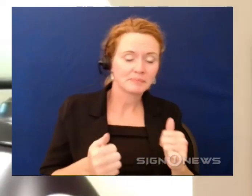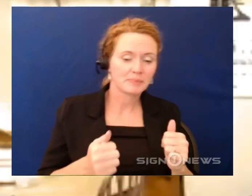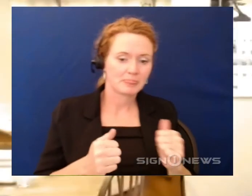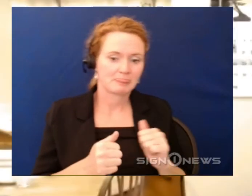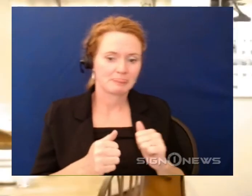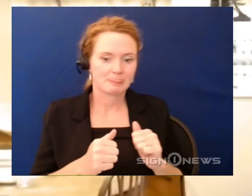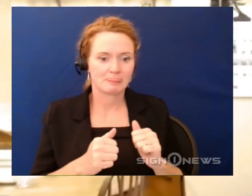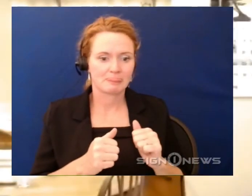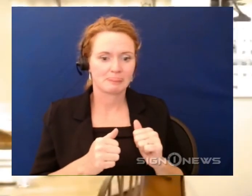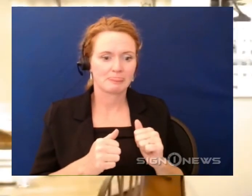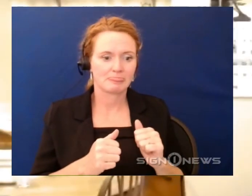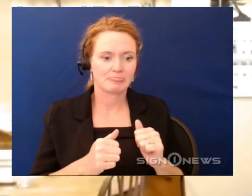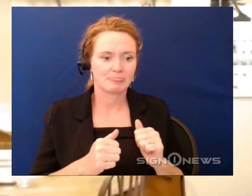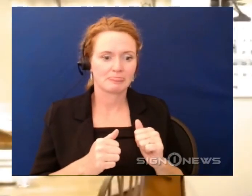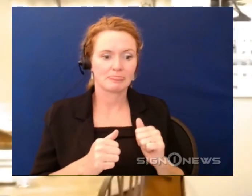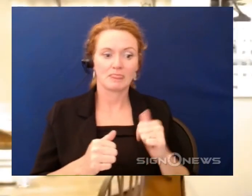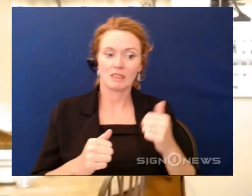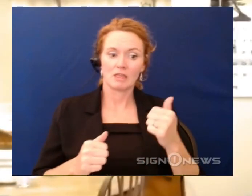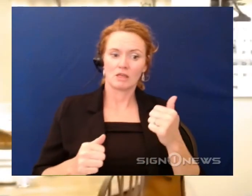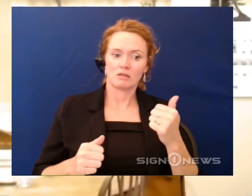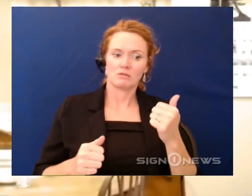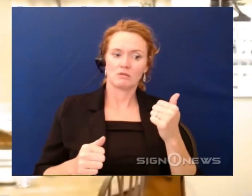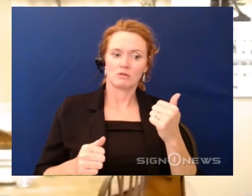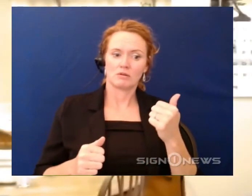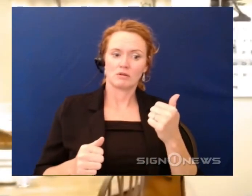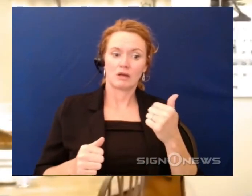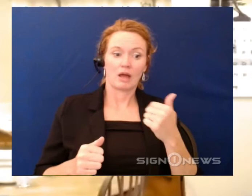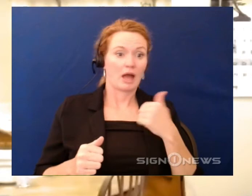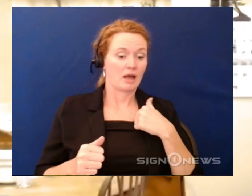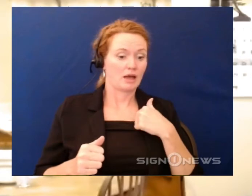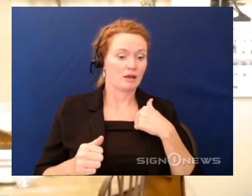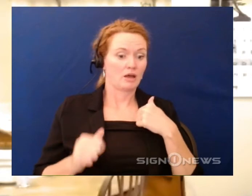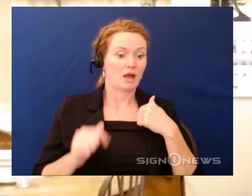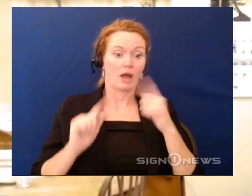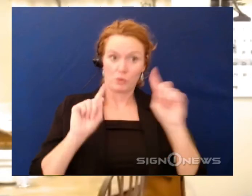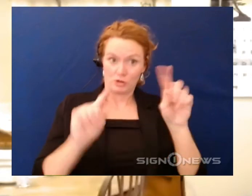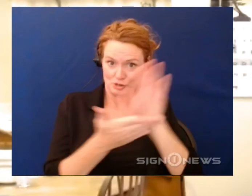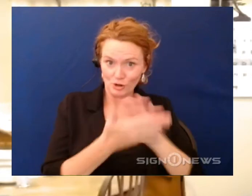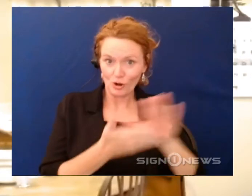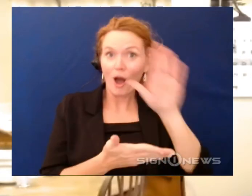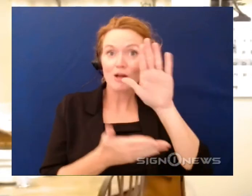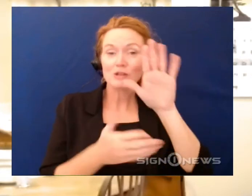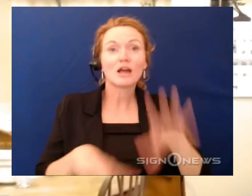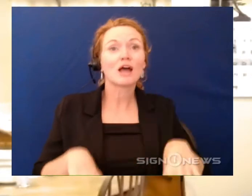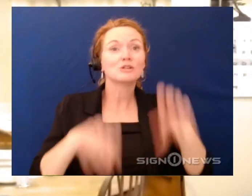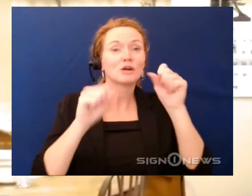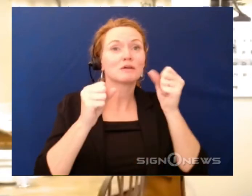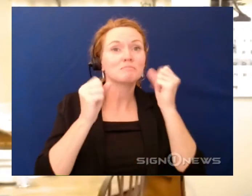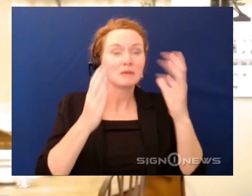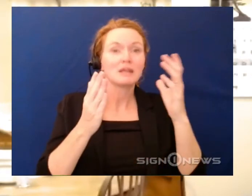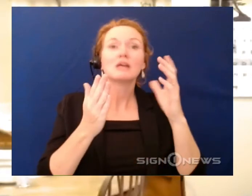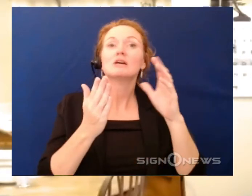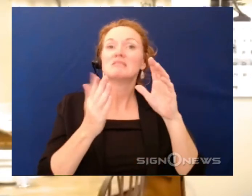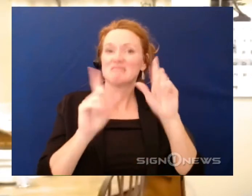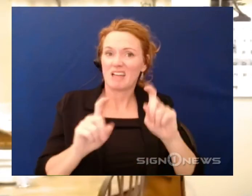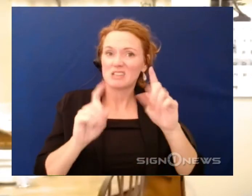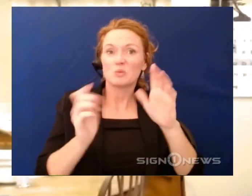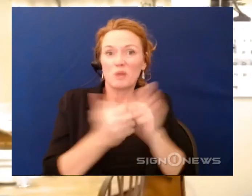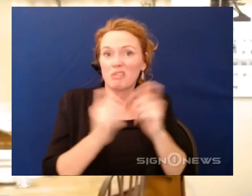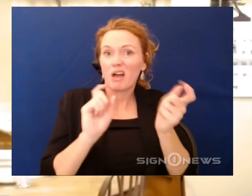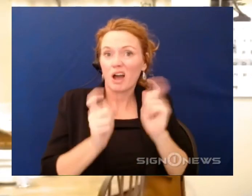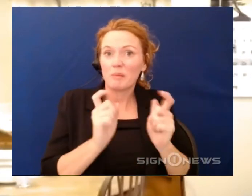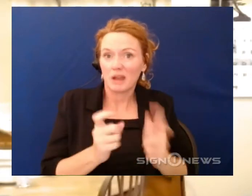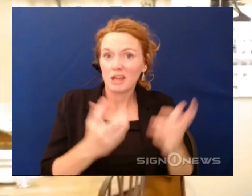Why couldn't they go to college? I went to college and also took many tests with accommodations. I really